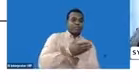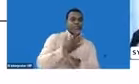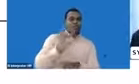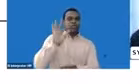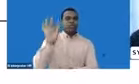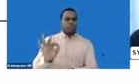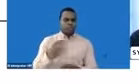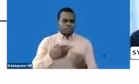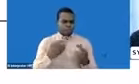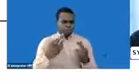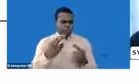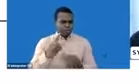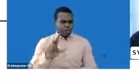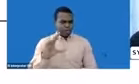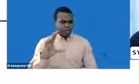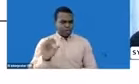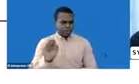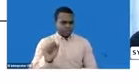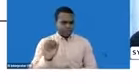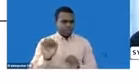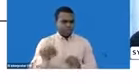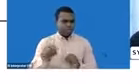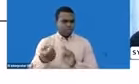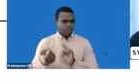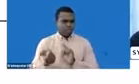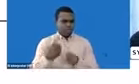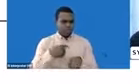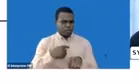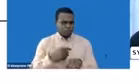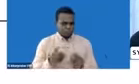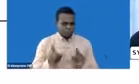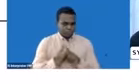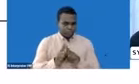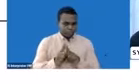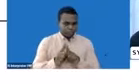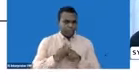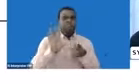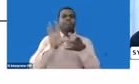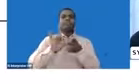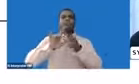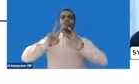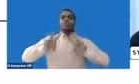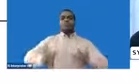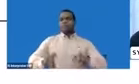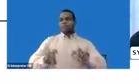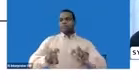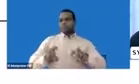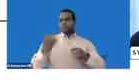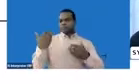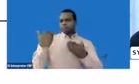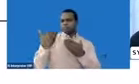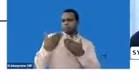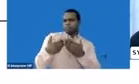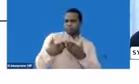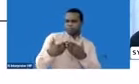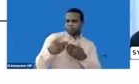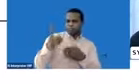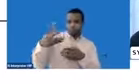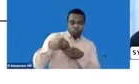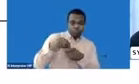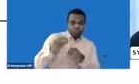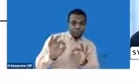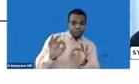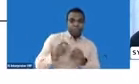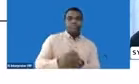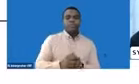is relevant. So how well known was the possibility to provide feedback among the interviewees at the beginning? Do you feel that the